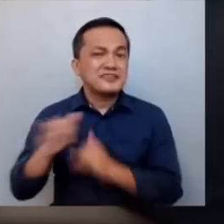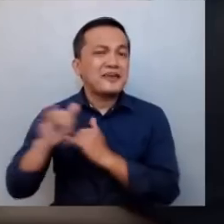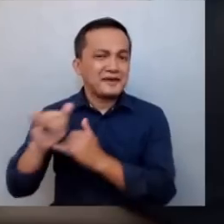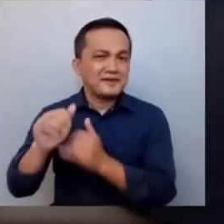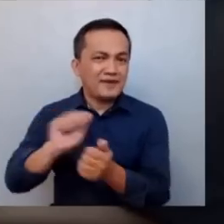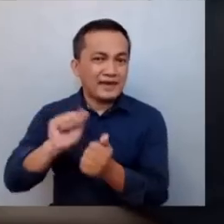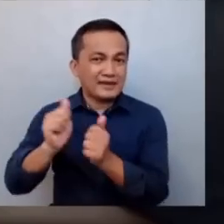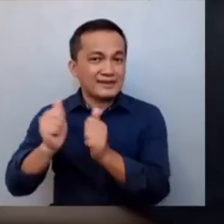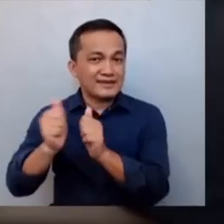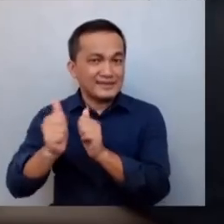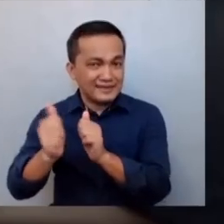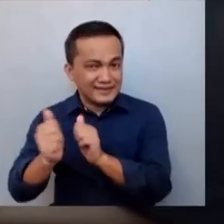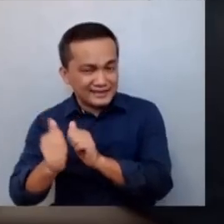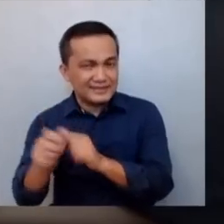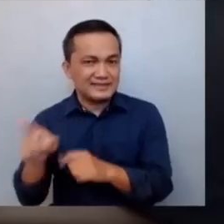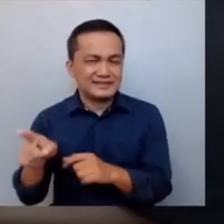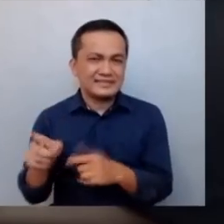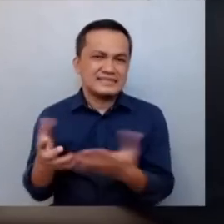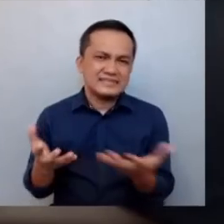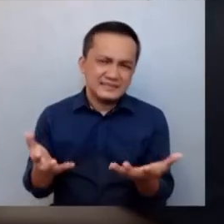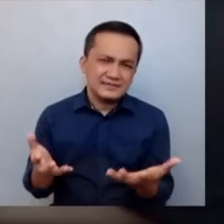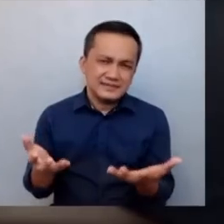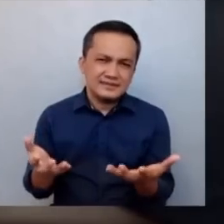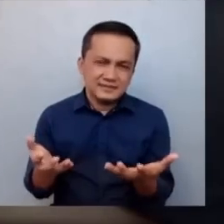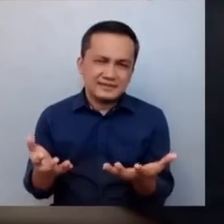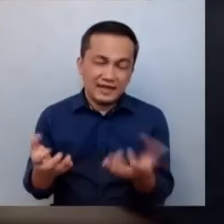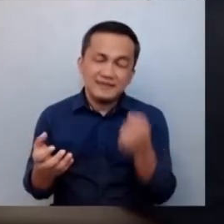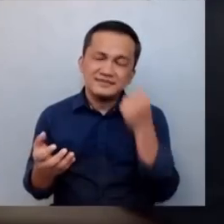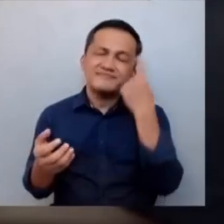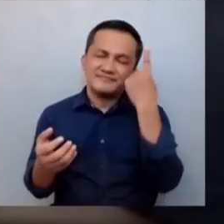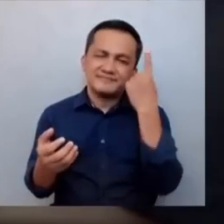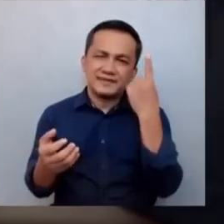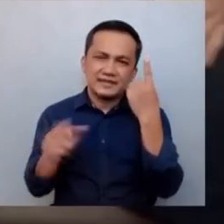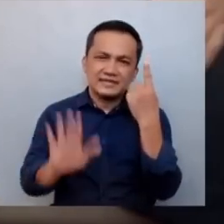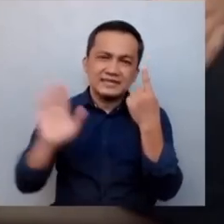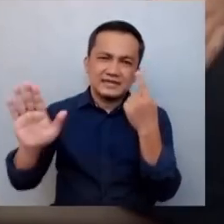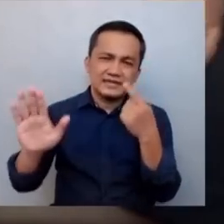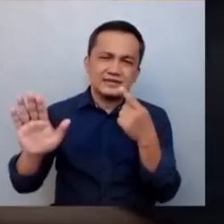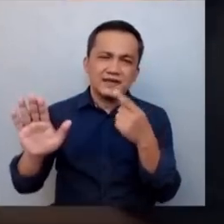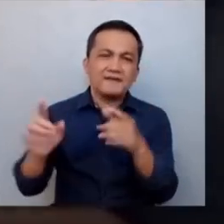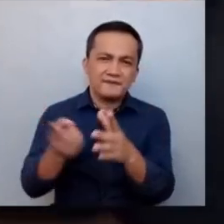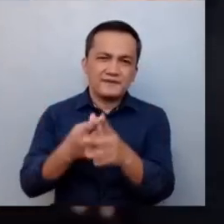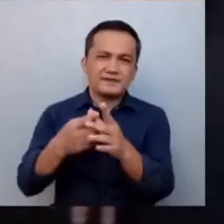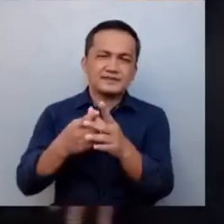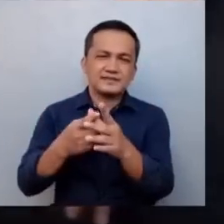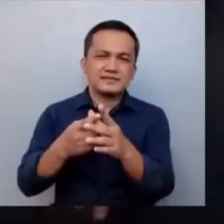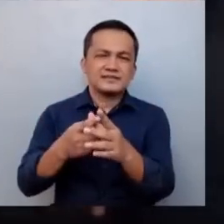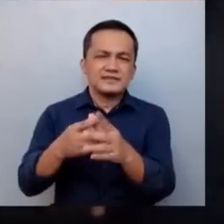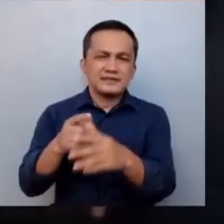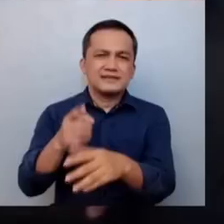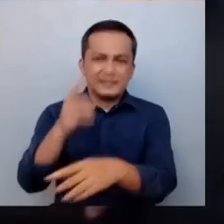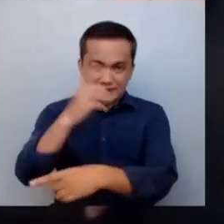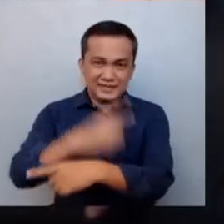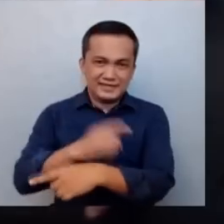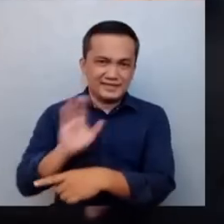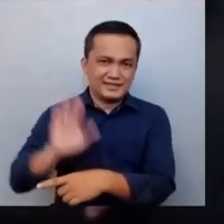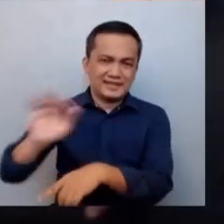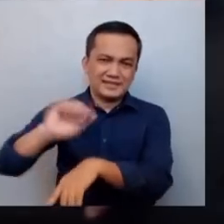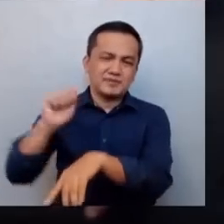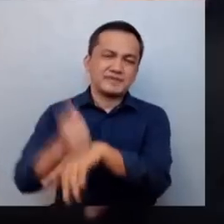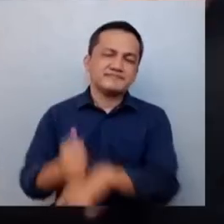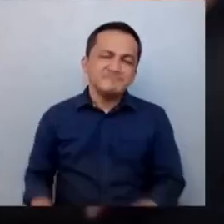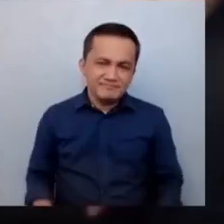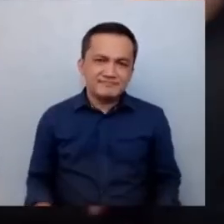which is very understandable as they are in the first few days of their assignment,